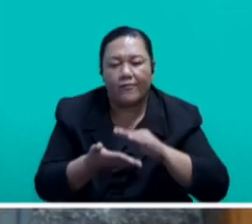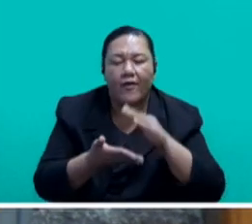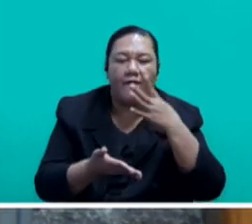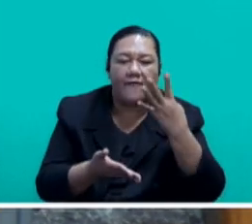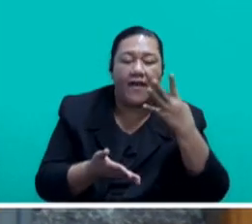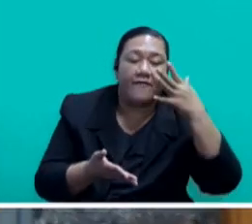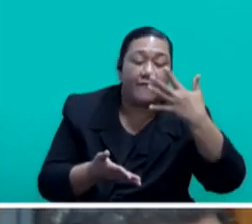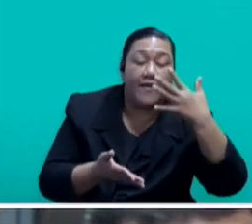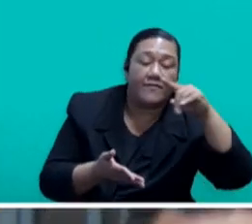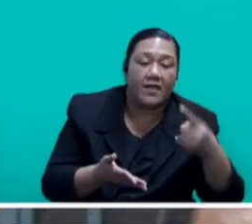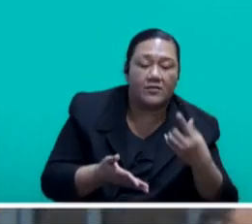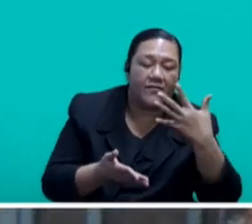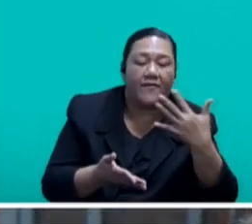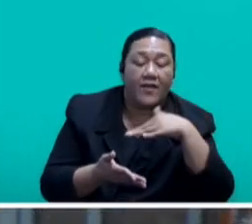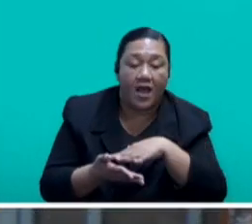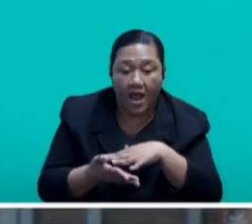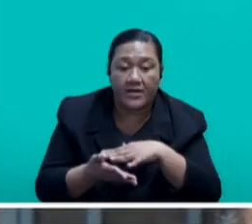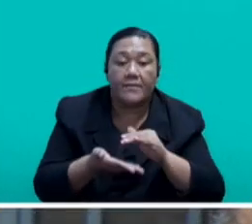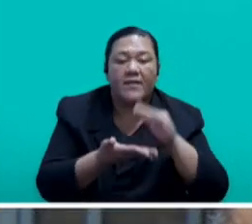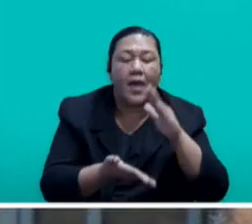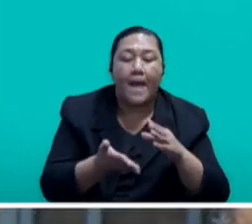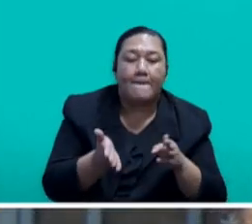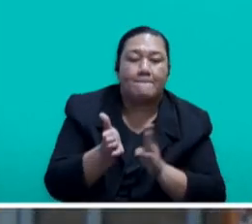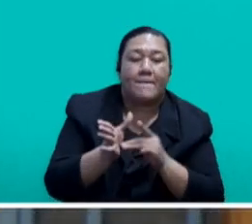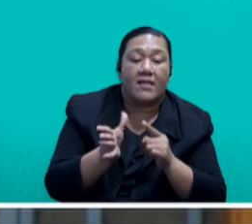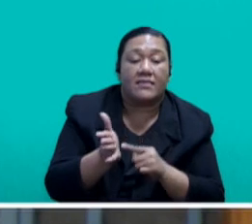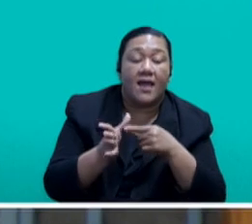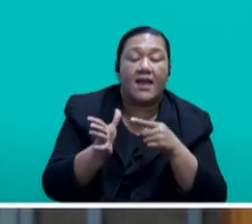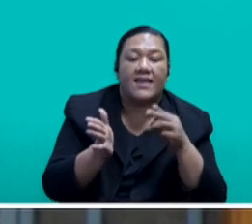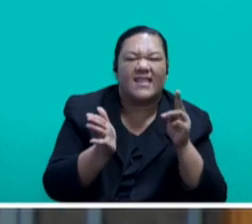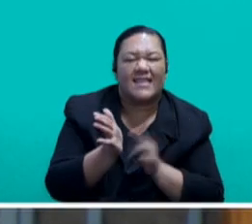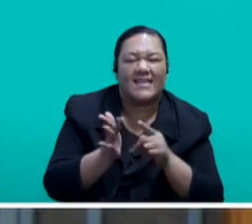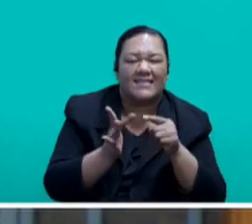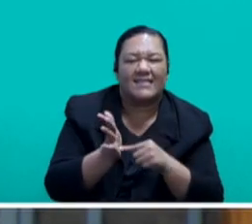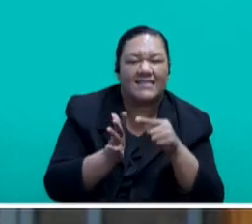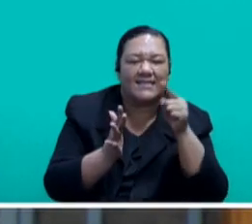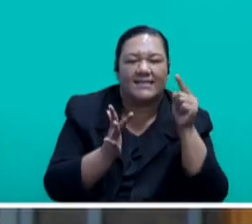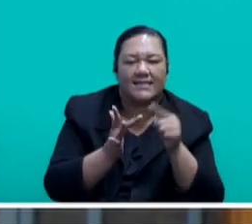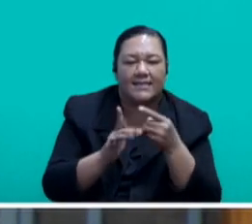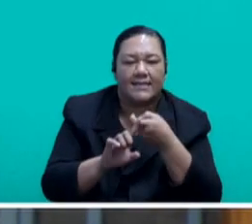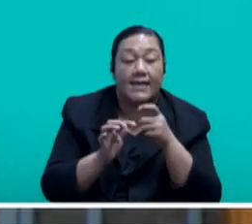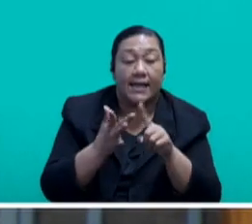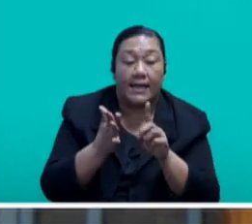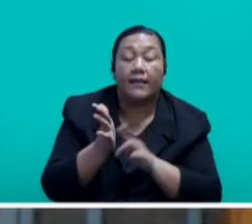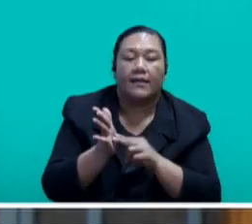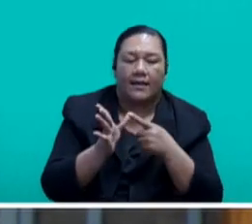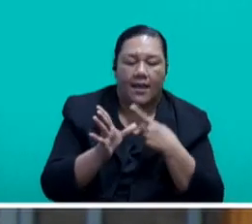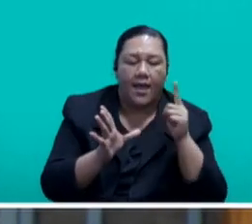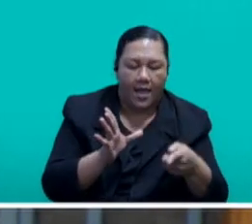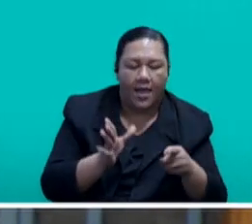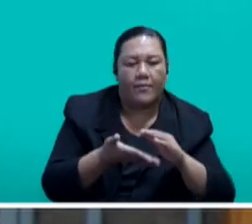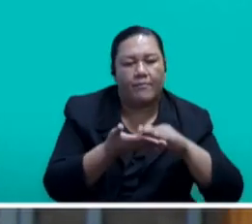for the Matantikinas is very much welcomed. In terms of Itauke empowerment and development, Mr. Speaker, sir,